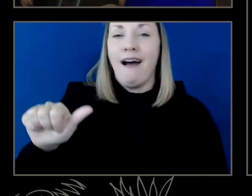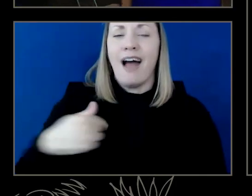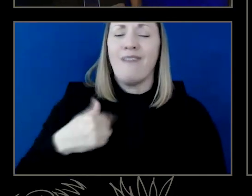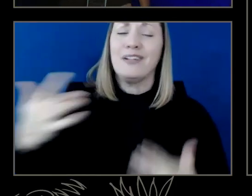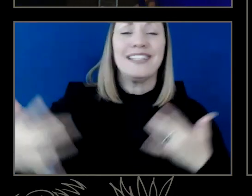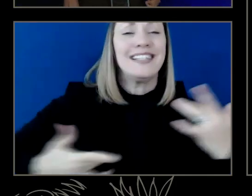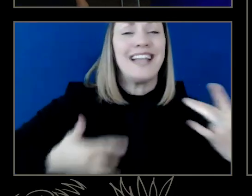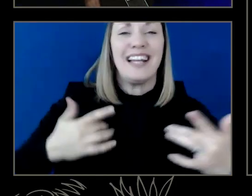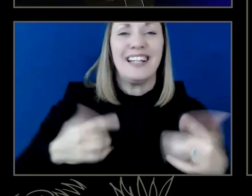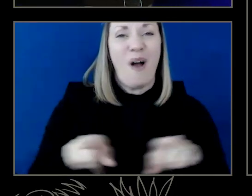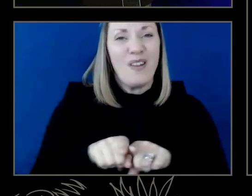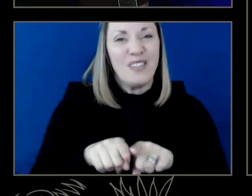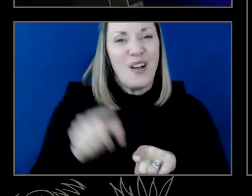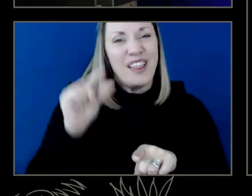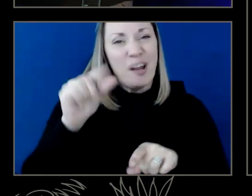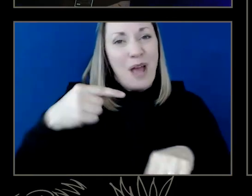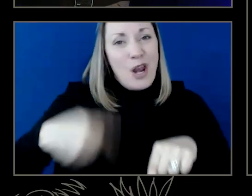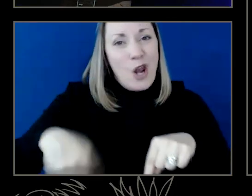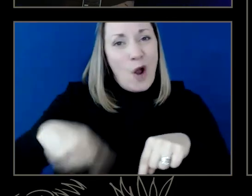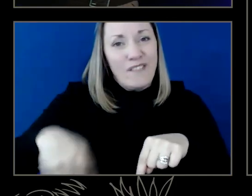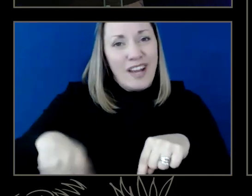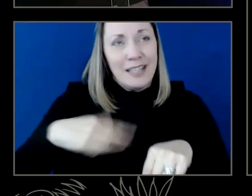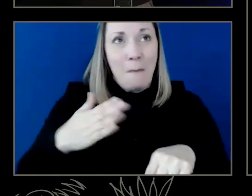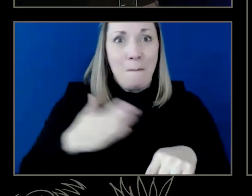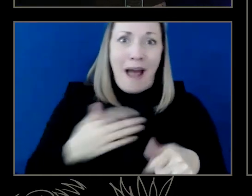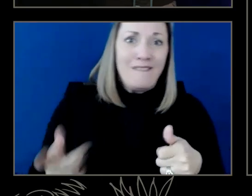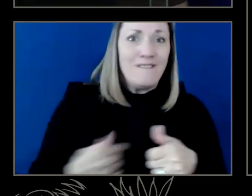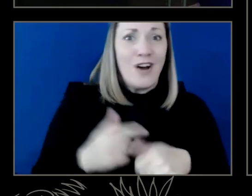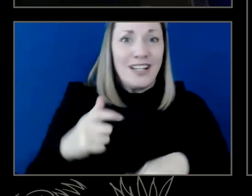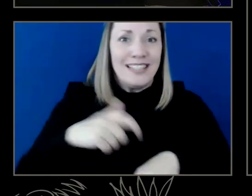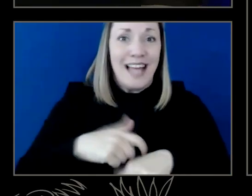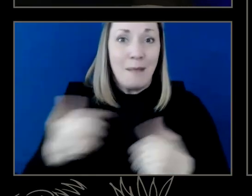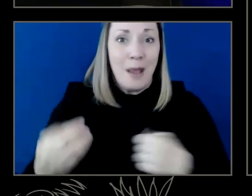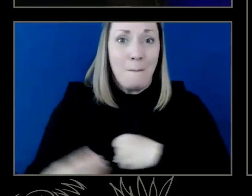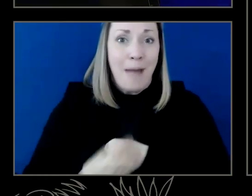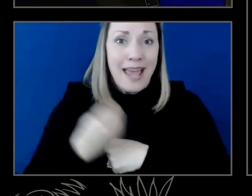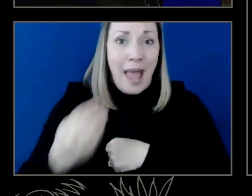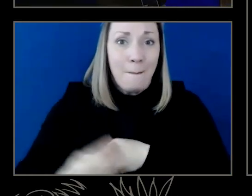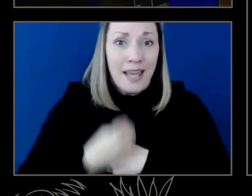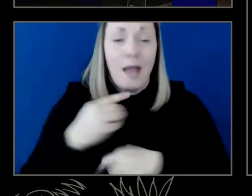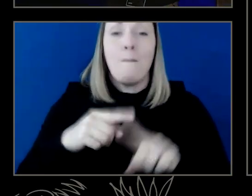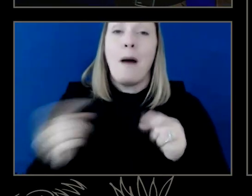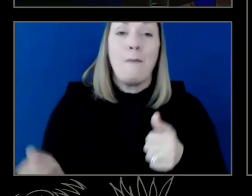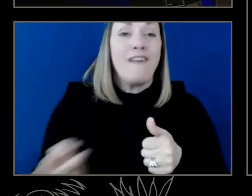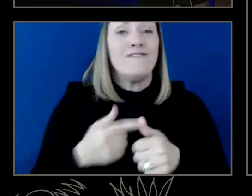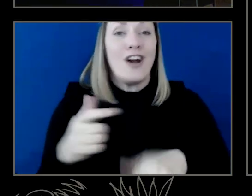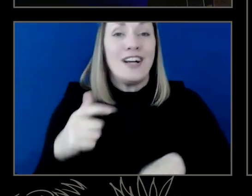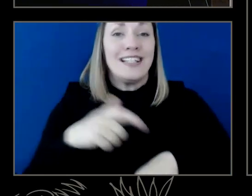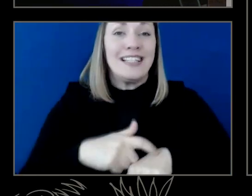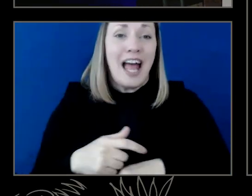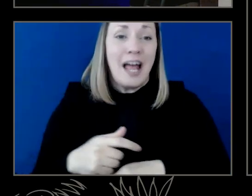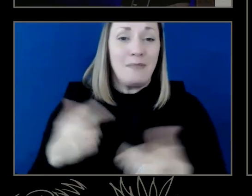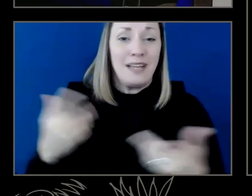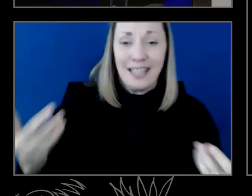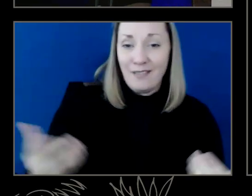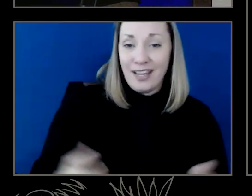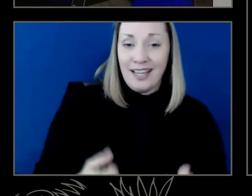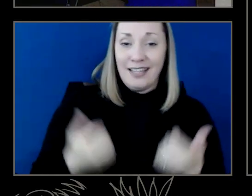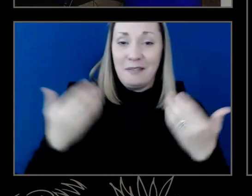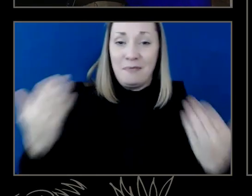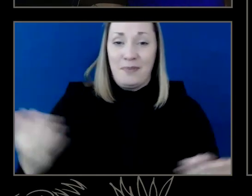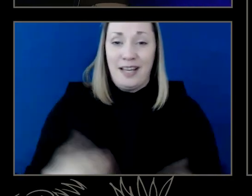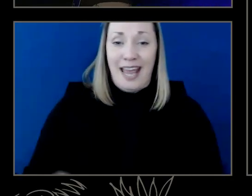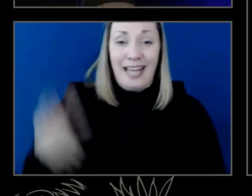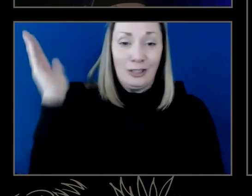and a little nervous because this is not only my first time in Miami, it's also my first time giving a talk in English. So bear